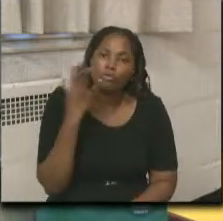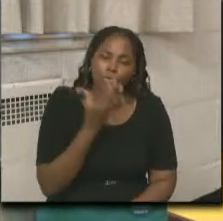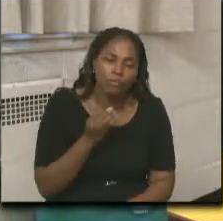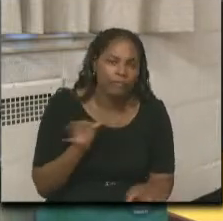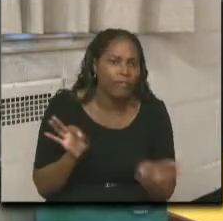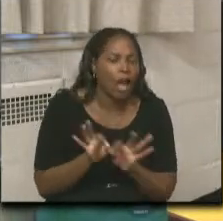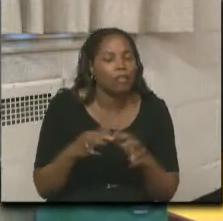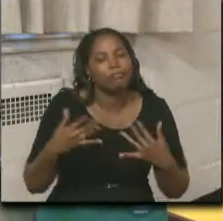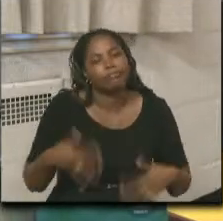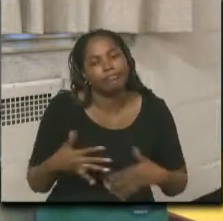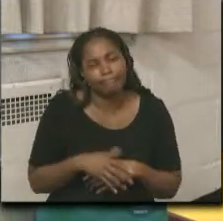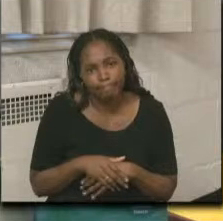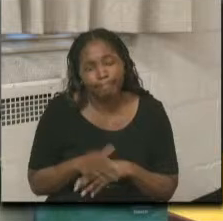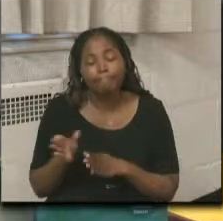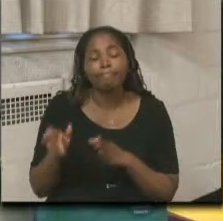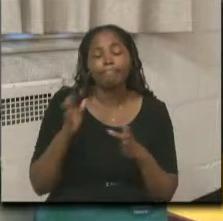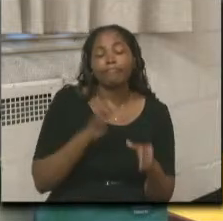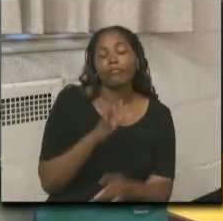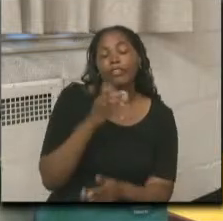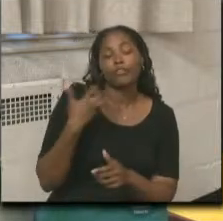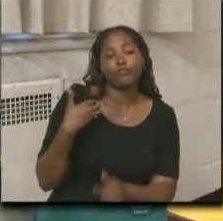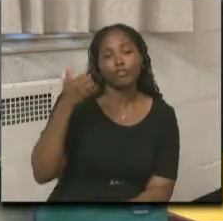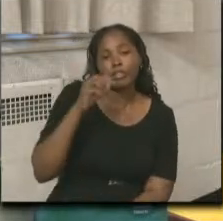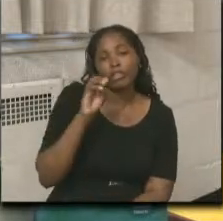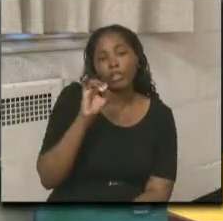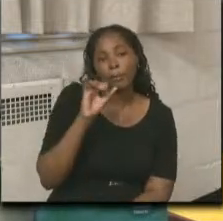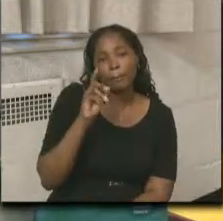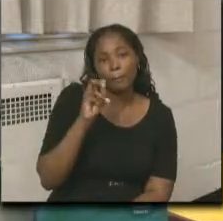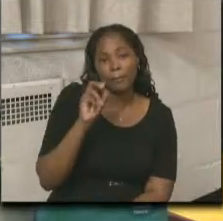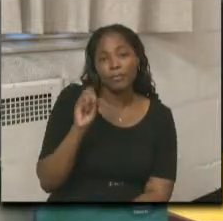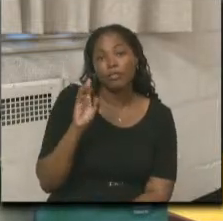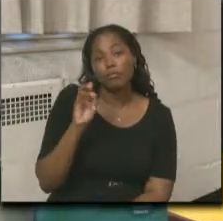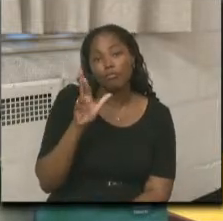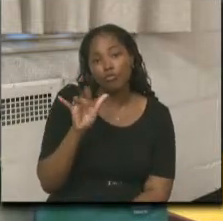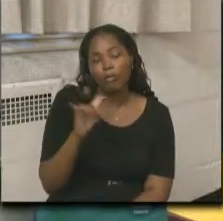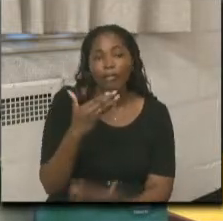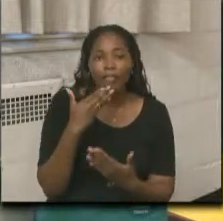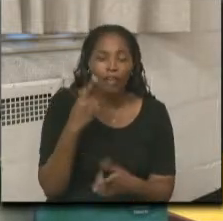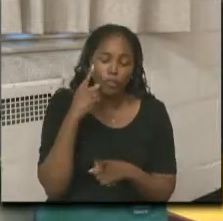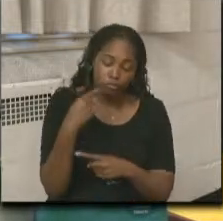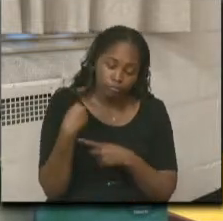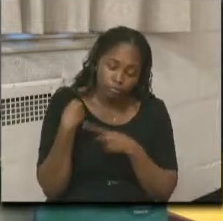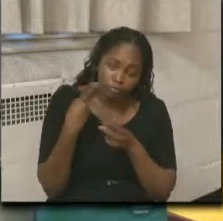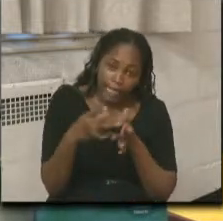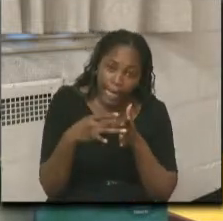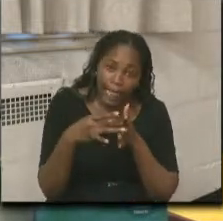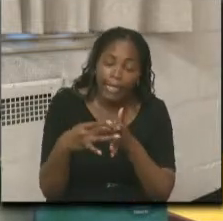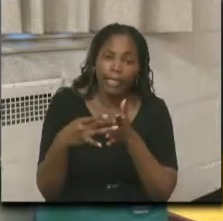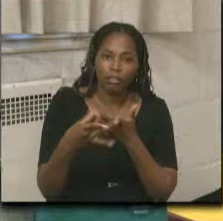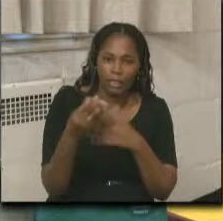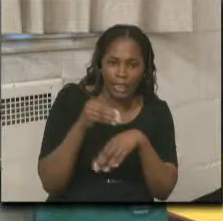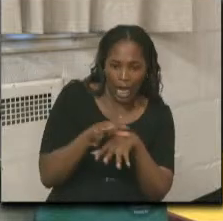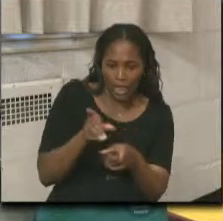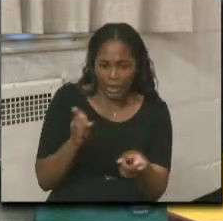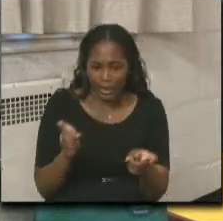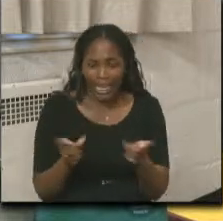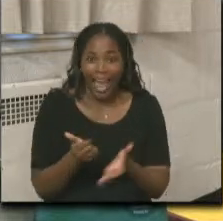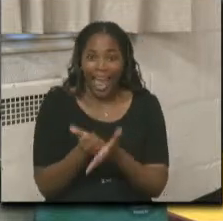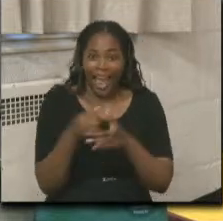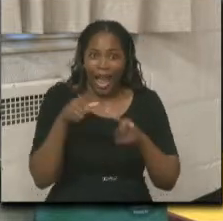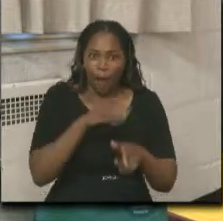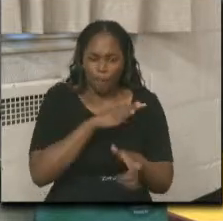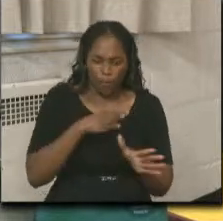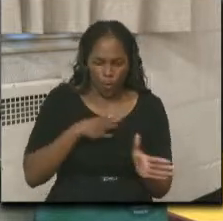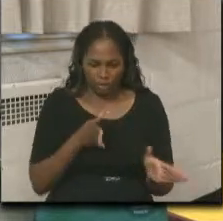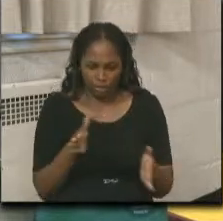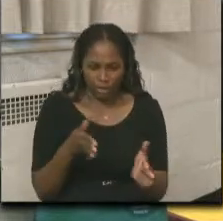Mickens-Murray, thank you also for your historical knowledge on the board, your leadership, your guidance, how you've helped to steer this board over the course of